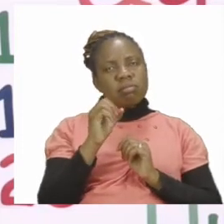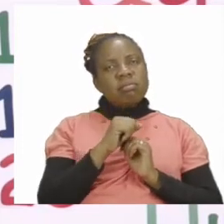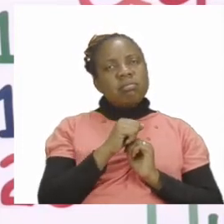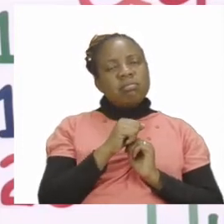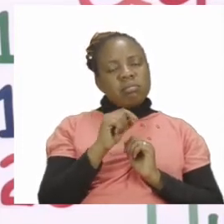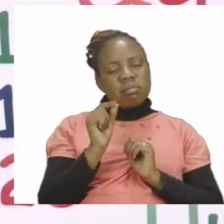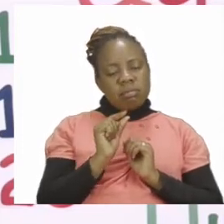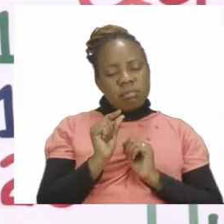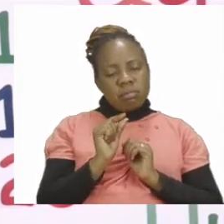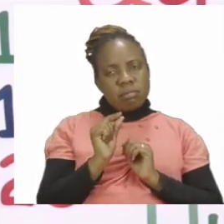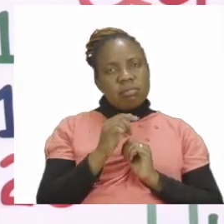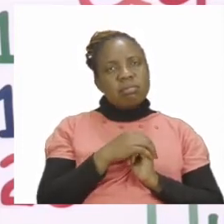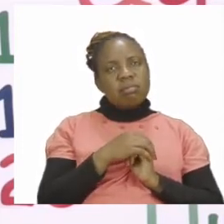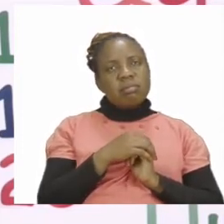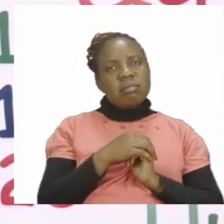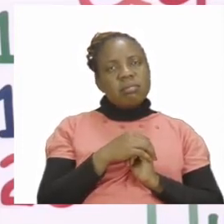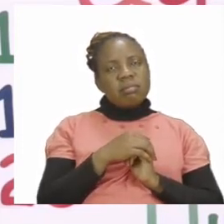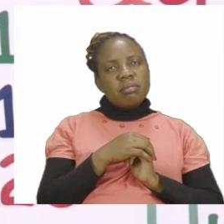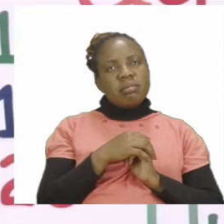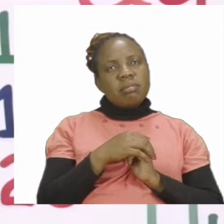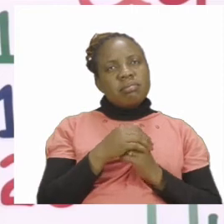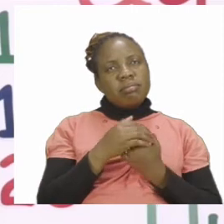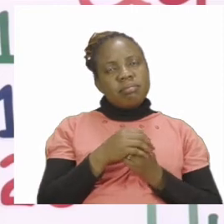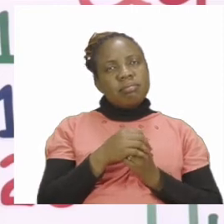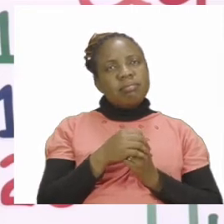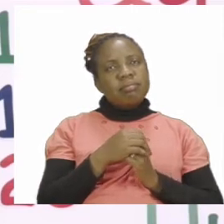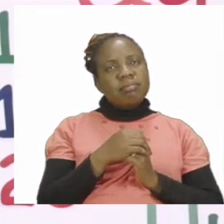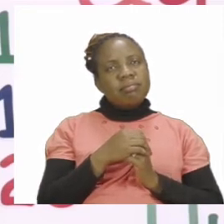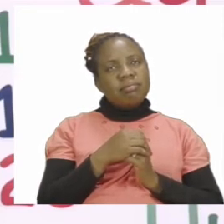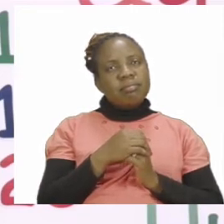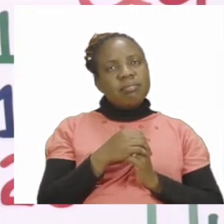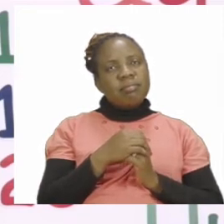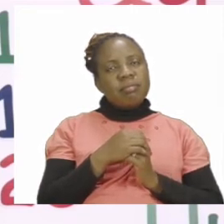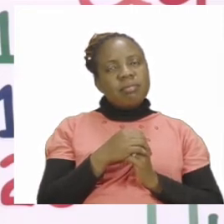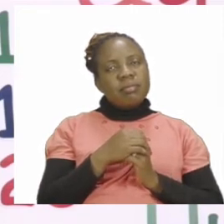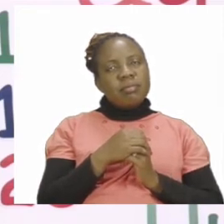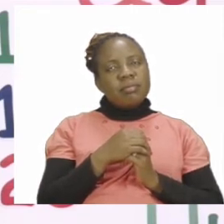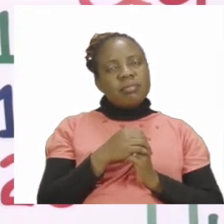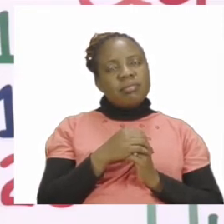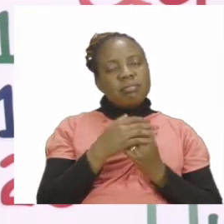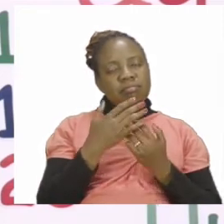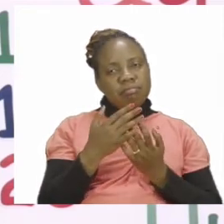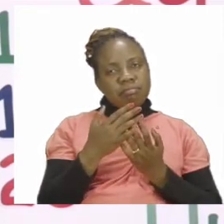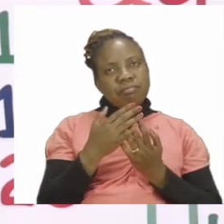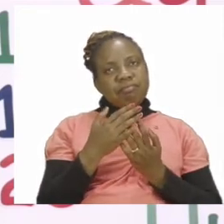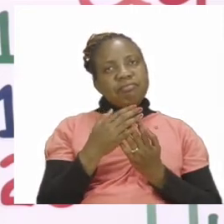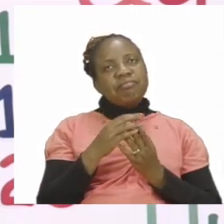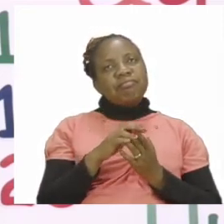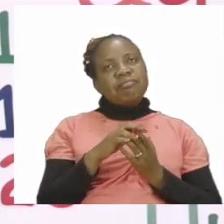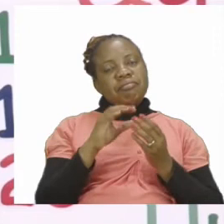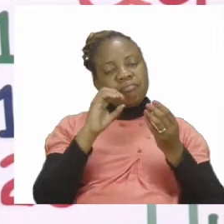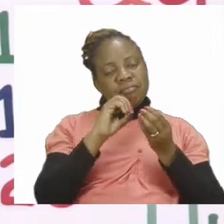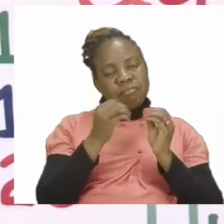which is more than 100. So now we go ahead and we cross